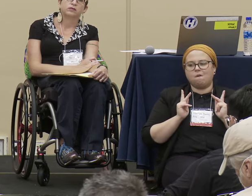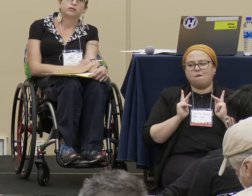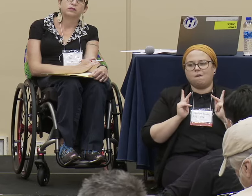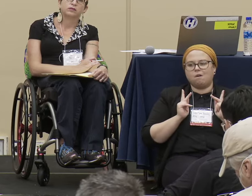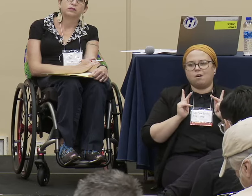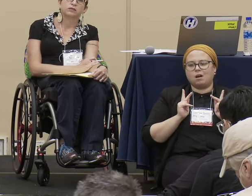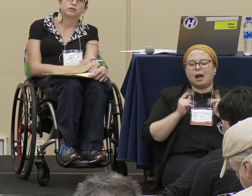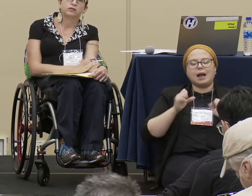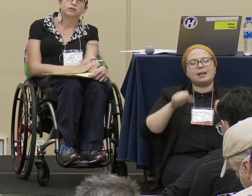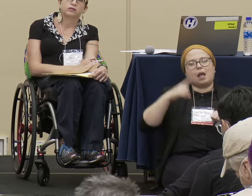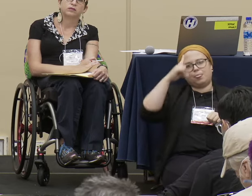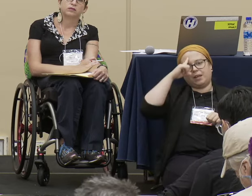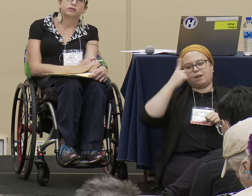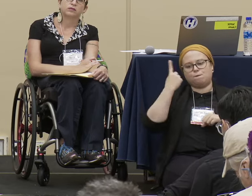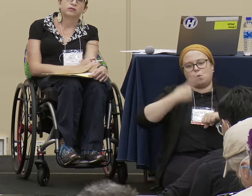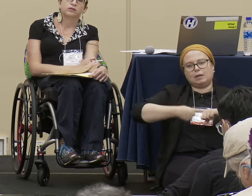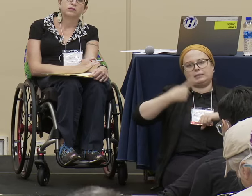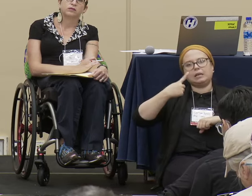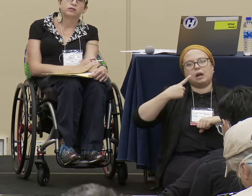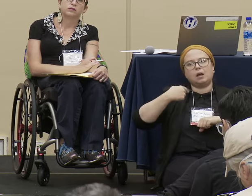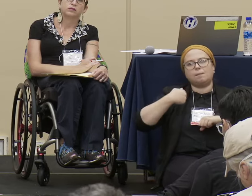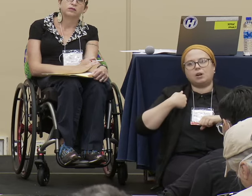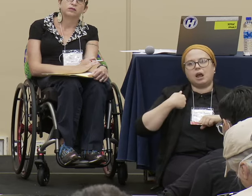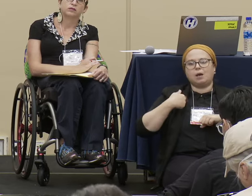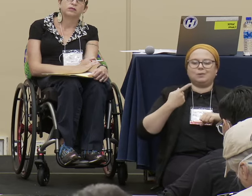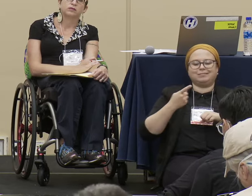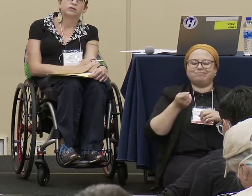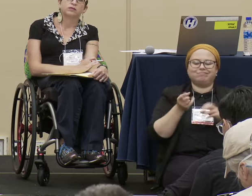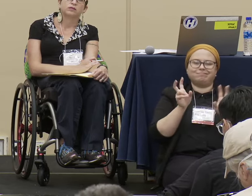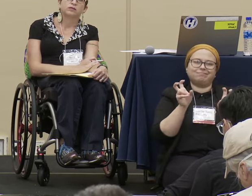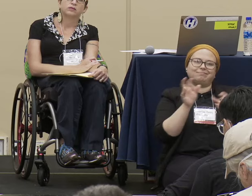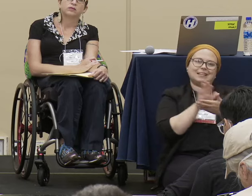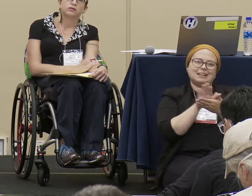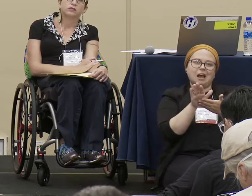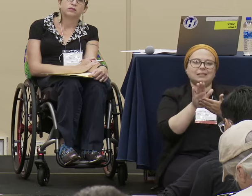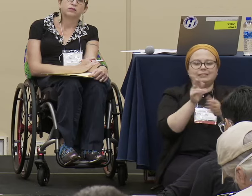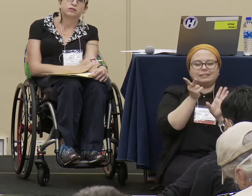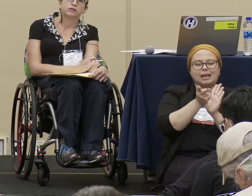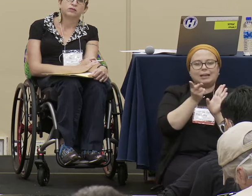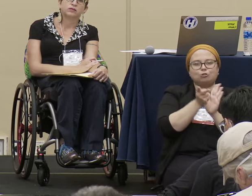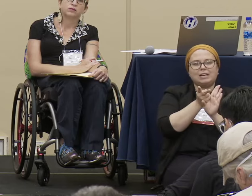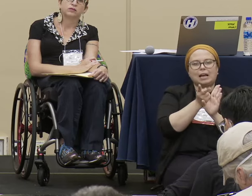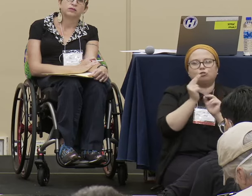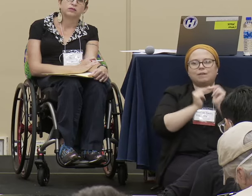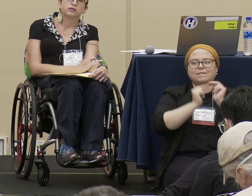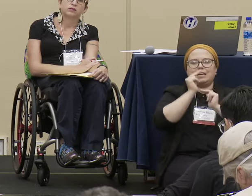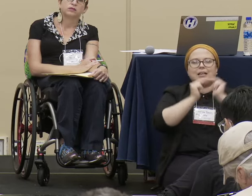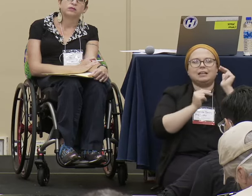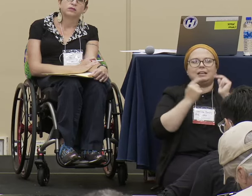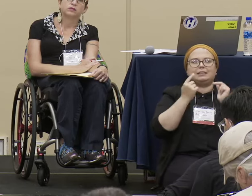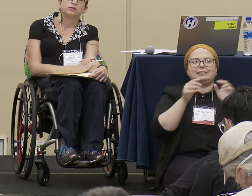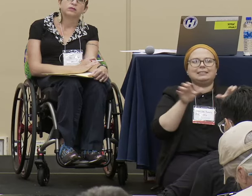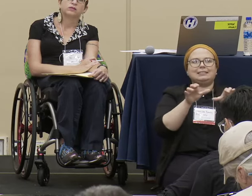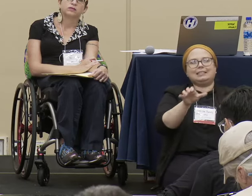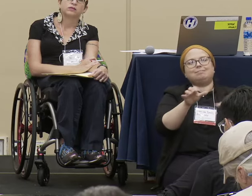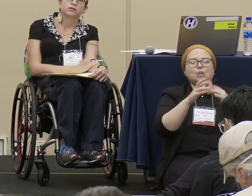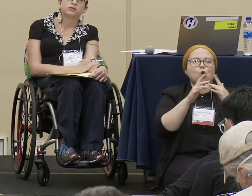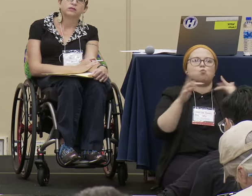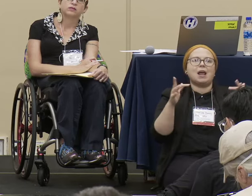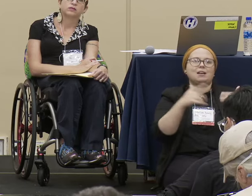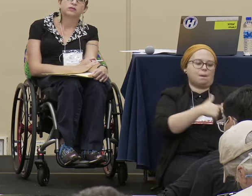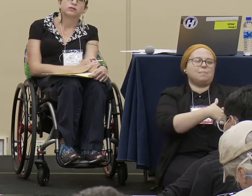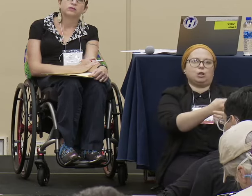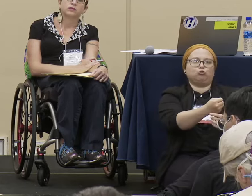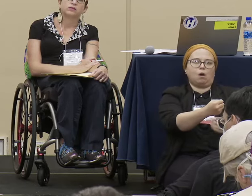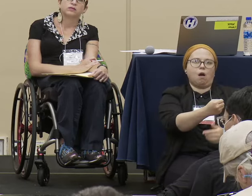I can think of one time when I was at a rather nice psychiatric facility and someone was, they did a random blood draw, you know, there are those of us who